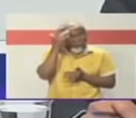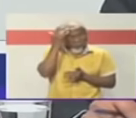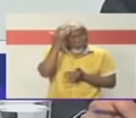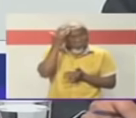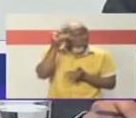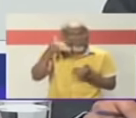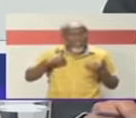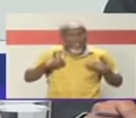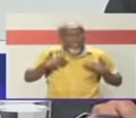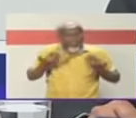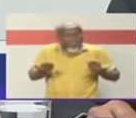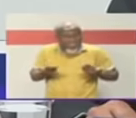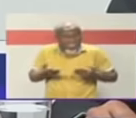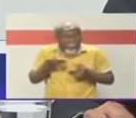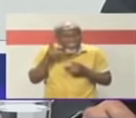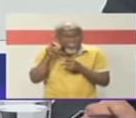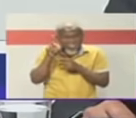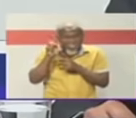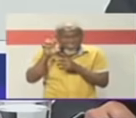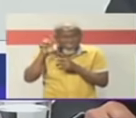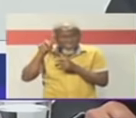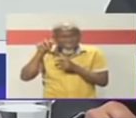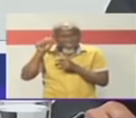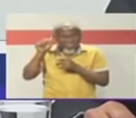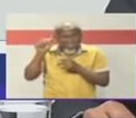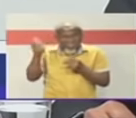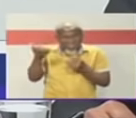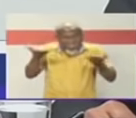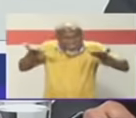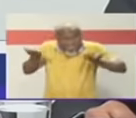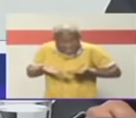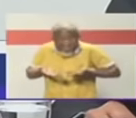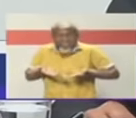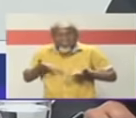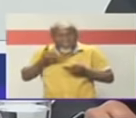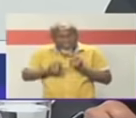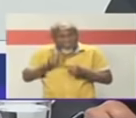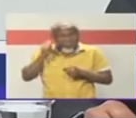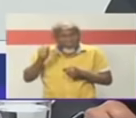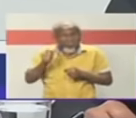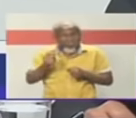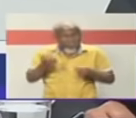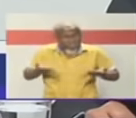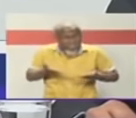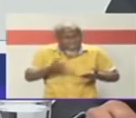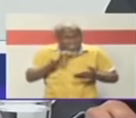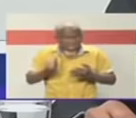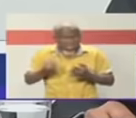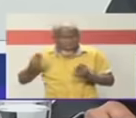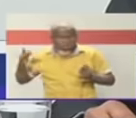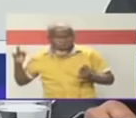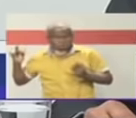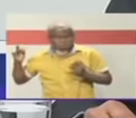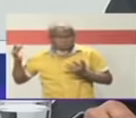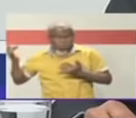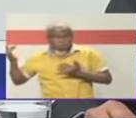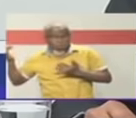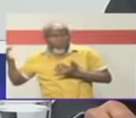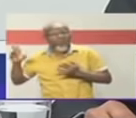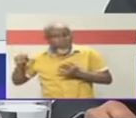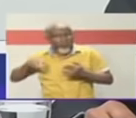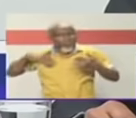at our doorsteps again. It is actually in our living rooms. It is in our living rooms.